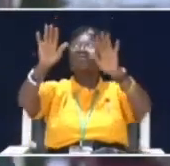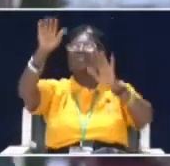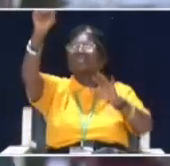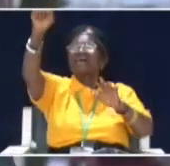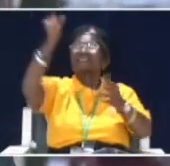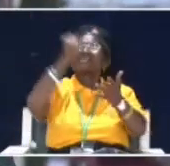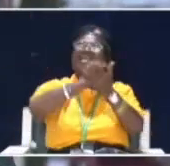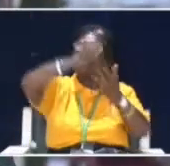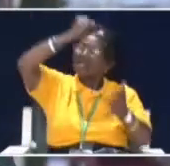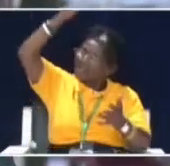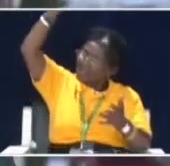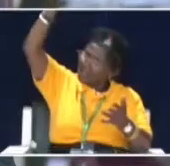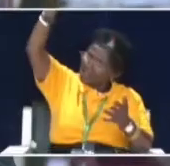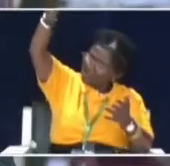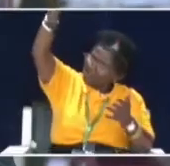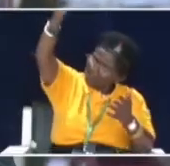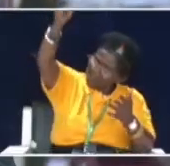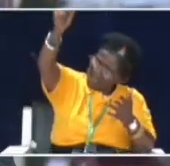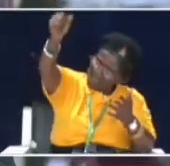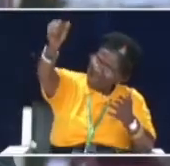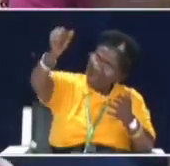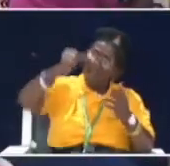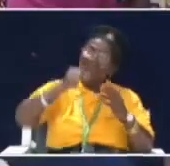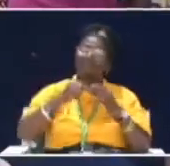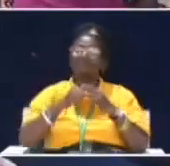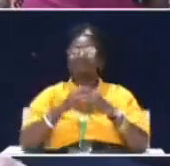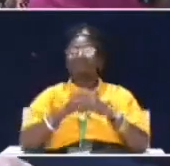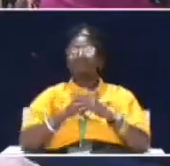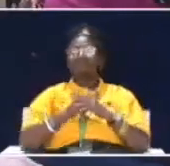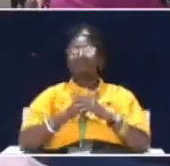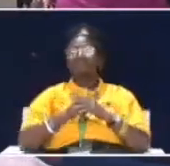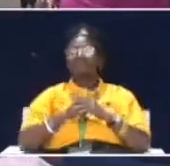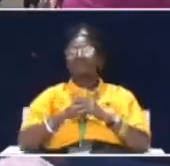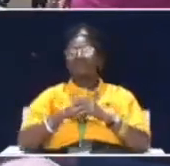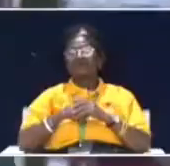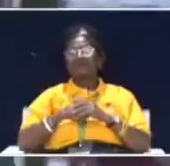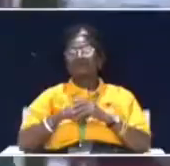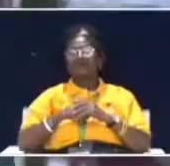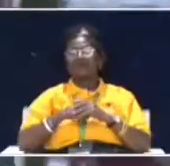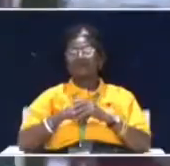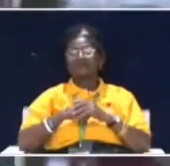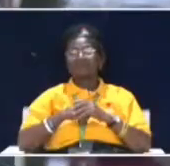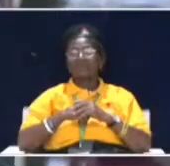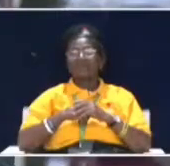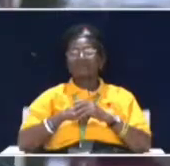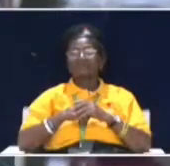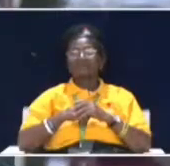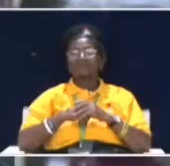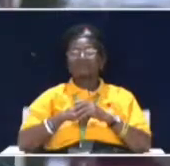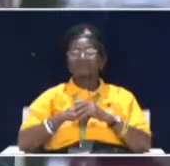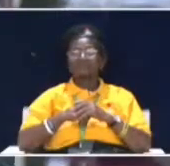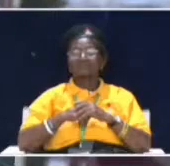Oh, ni ni tori pe ma fi opolopo iyanu yi aye re ka.